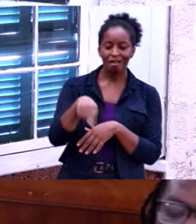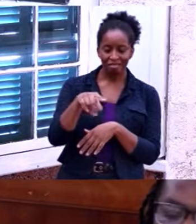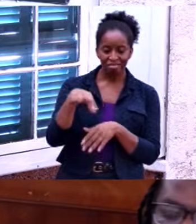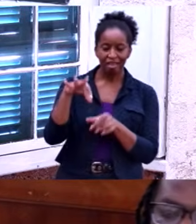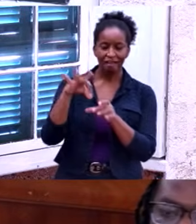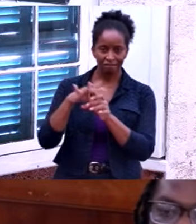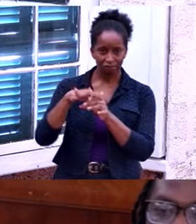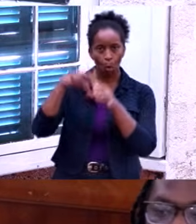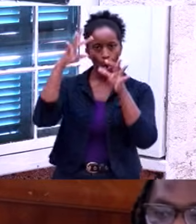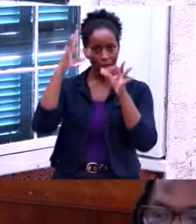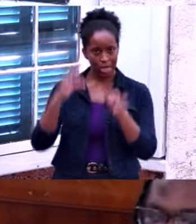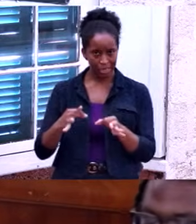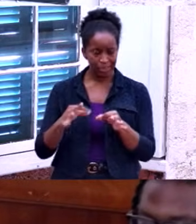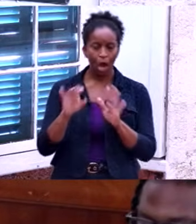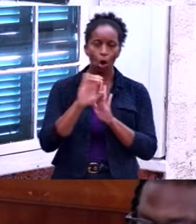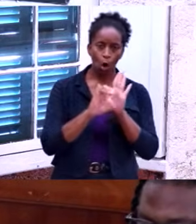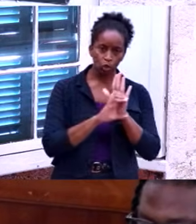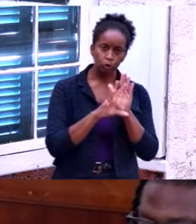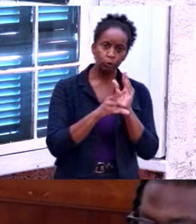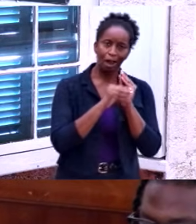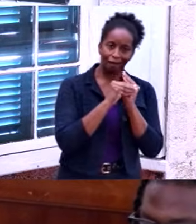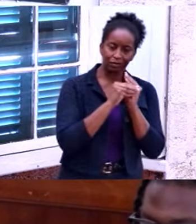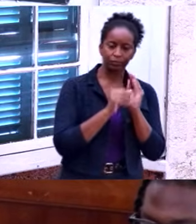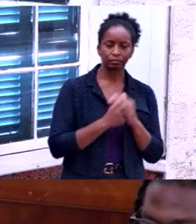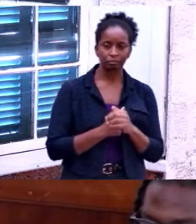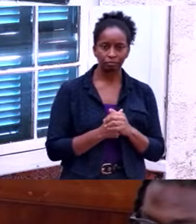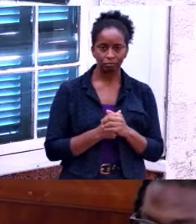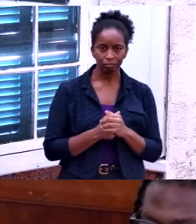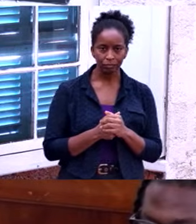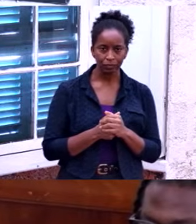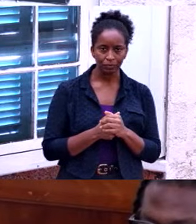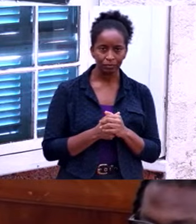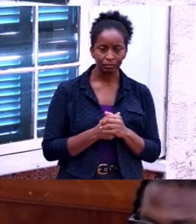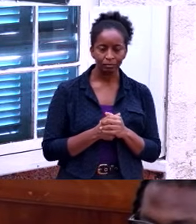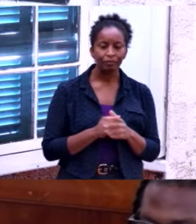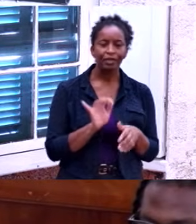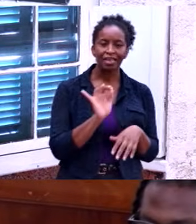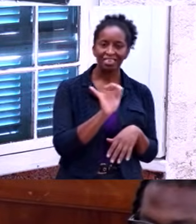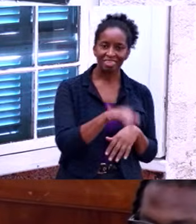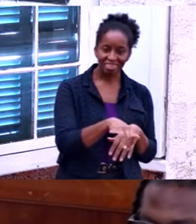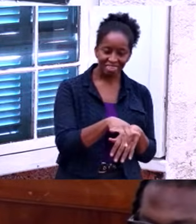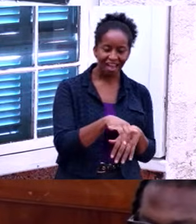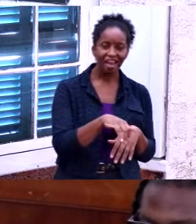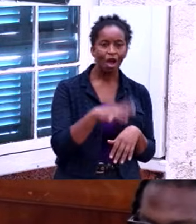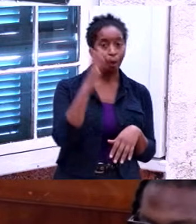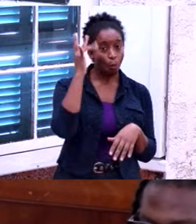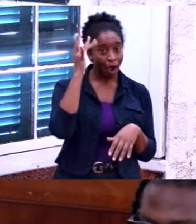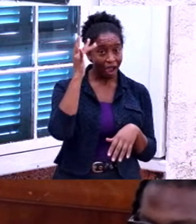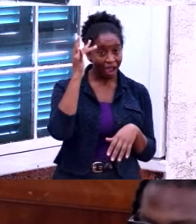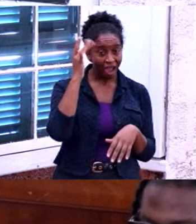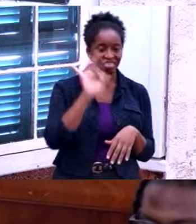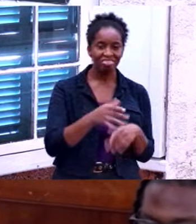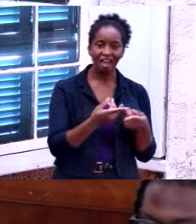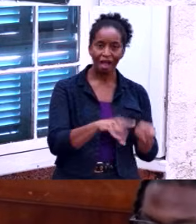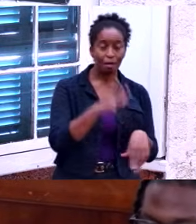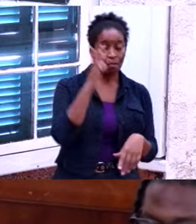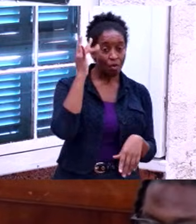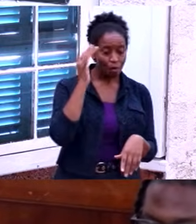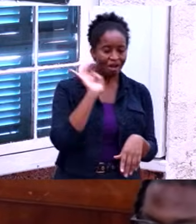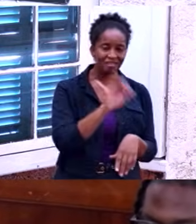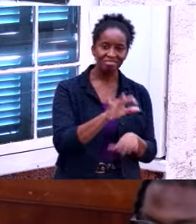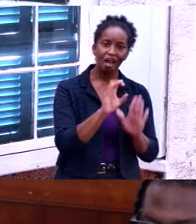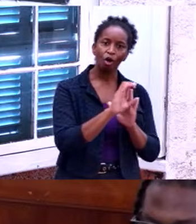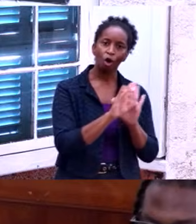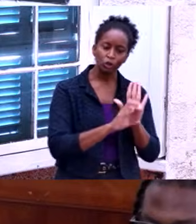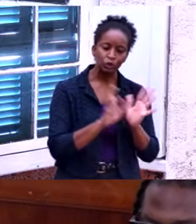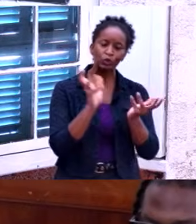that because they had to construct a state at the time that was fit for them. But we're now trying to adopt, because I said we're watching